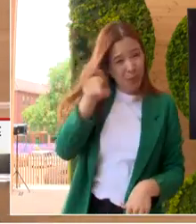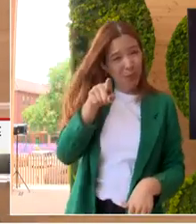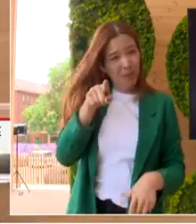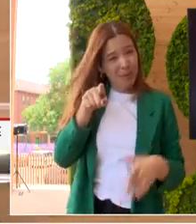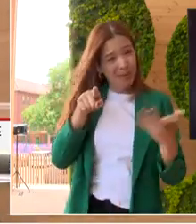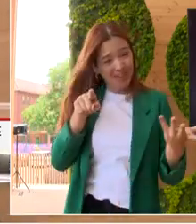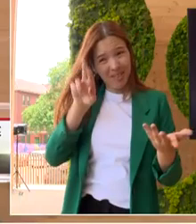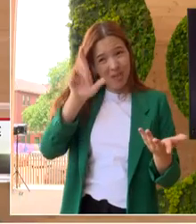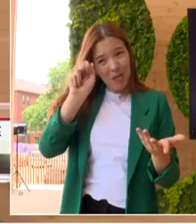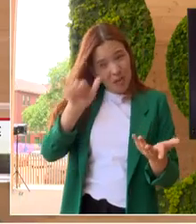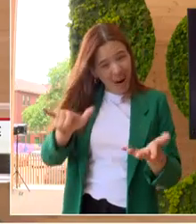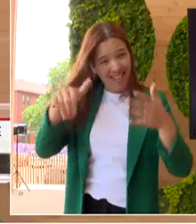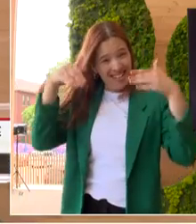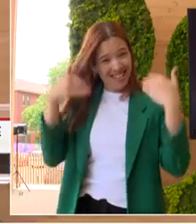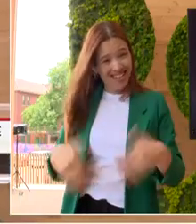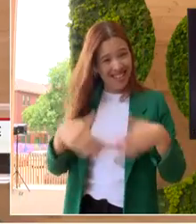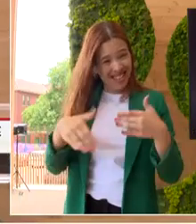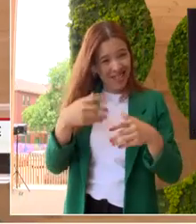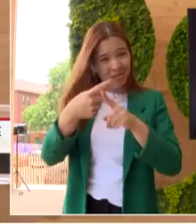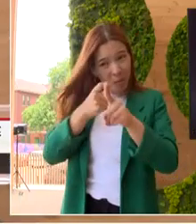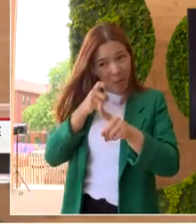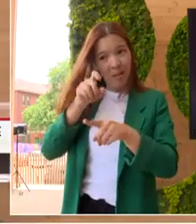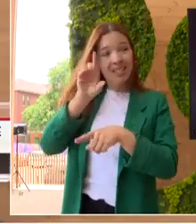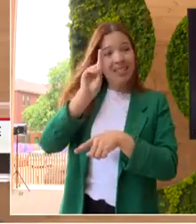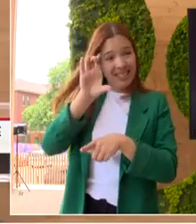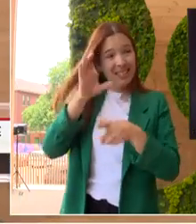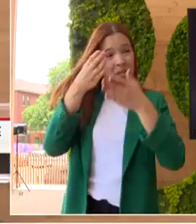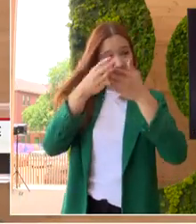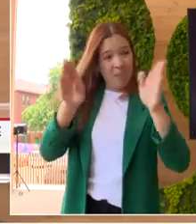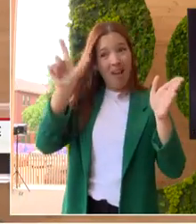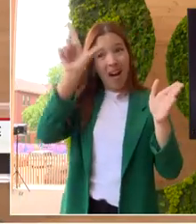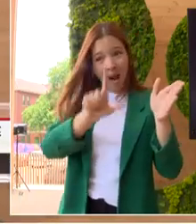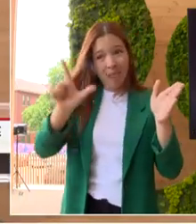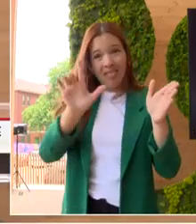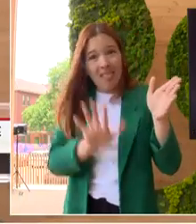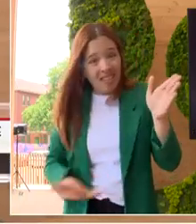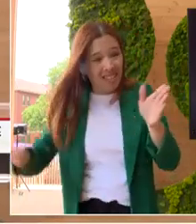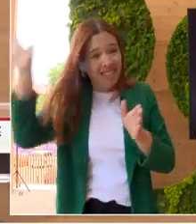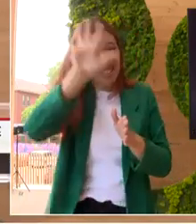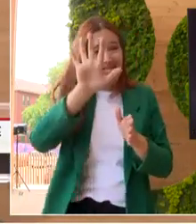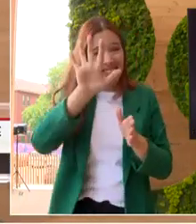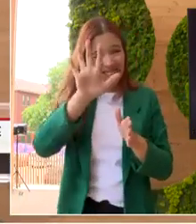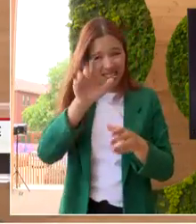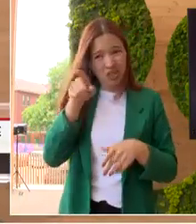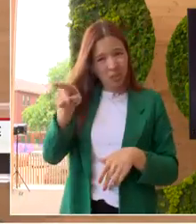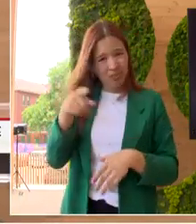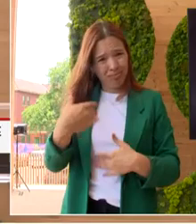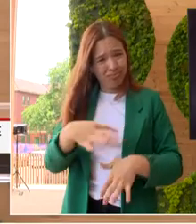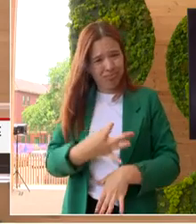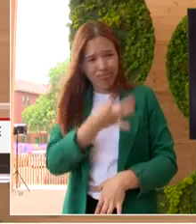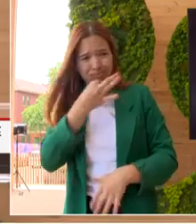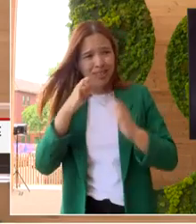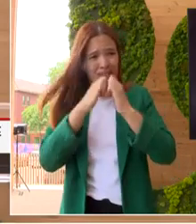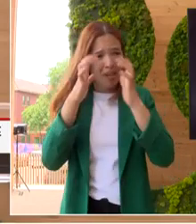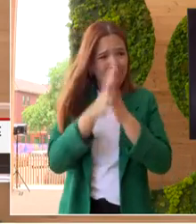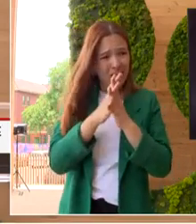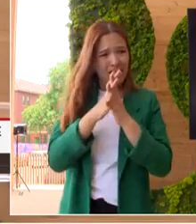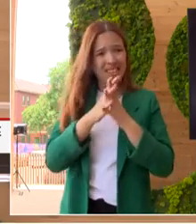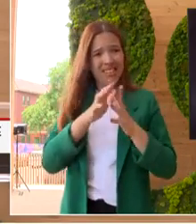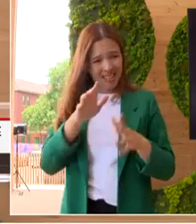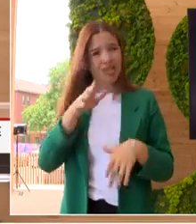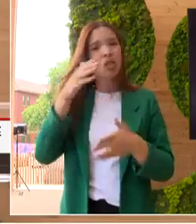Gavlin from the DC Public Libraries, that we will be building the new Congress Heights Library